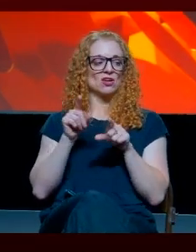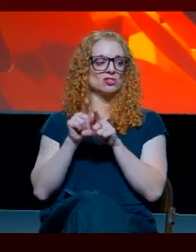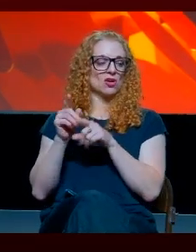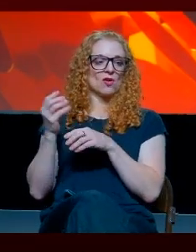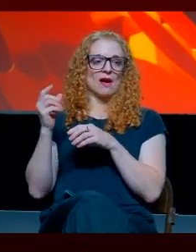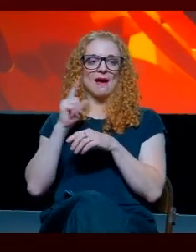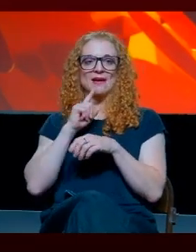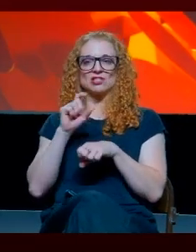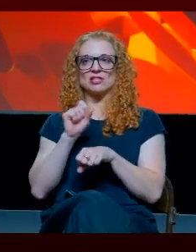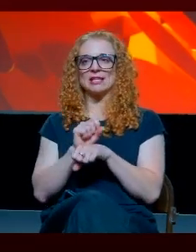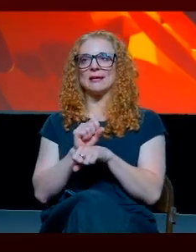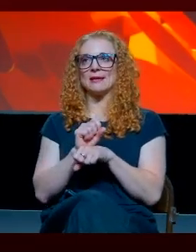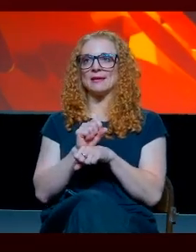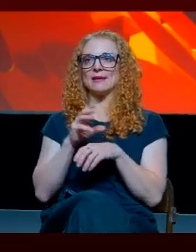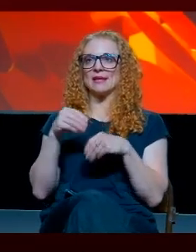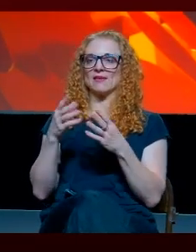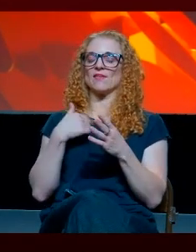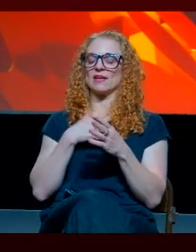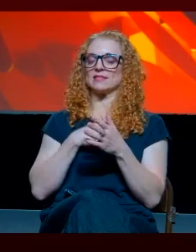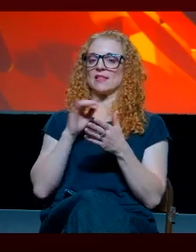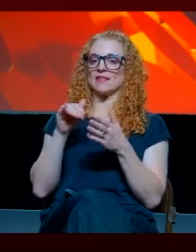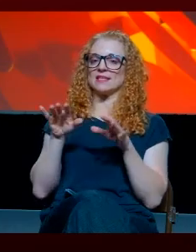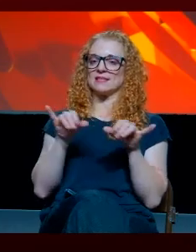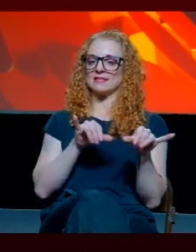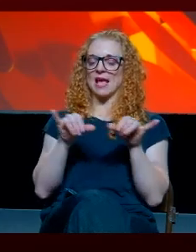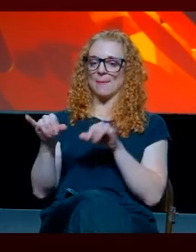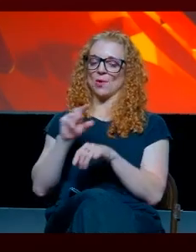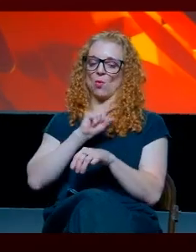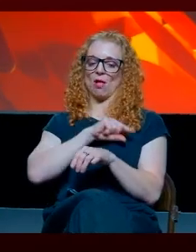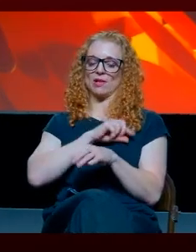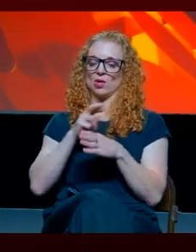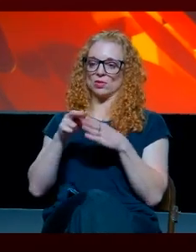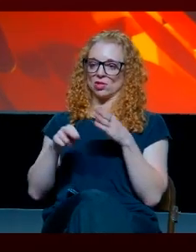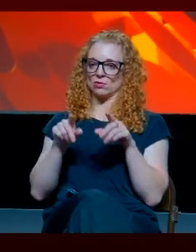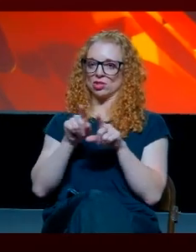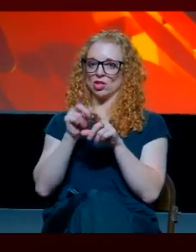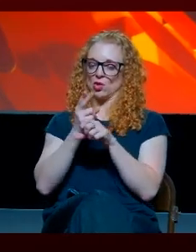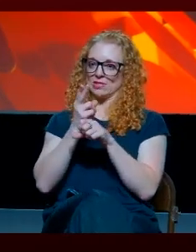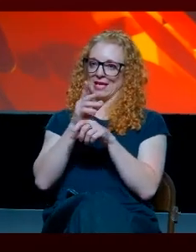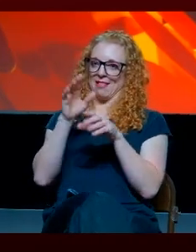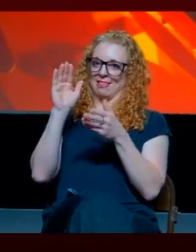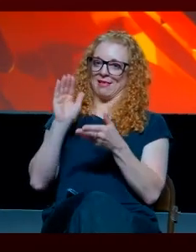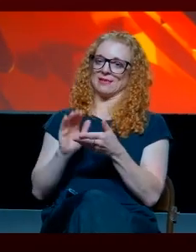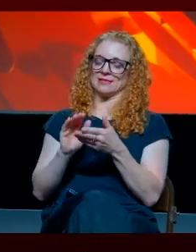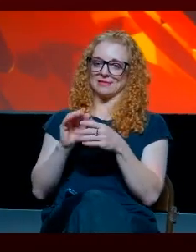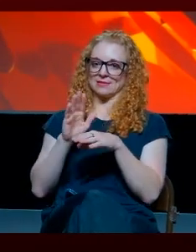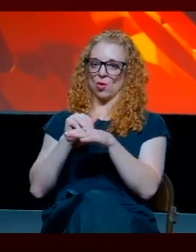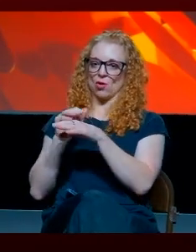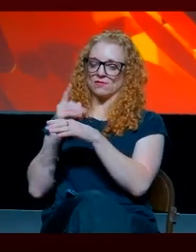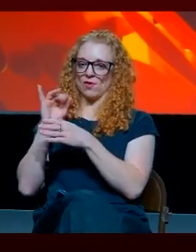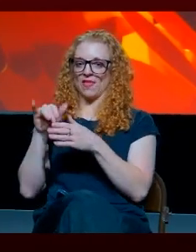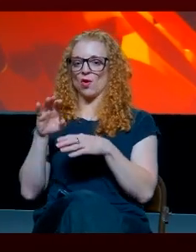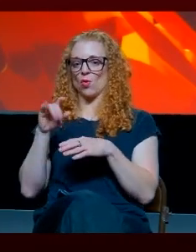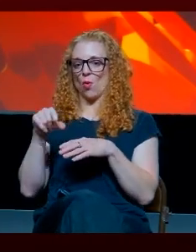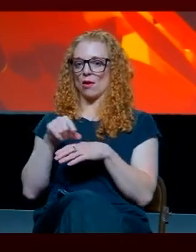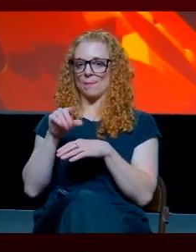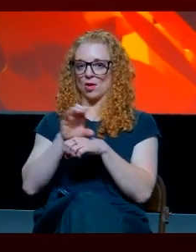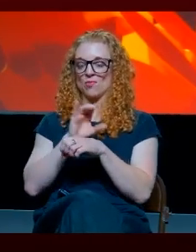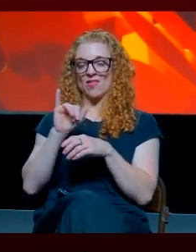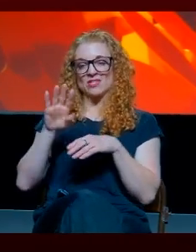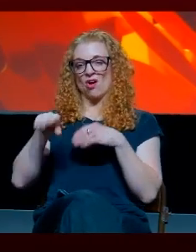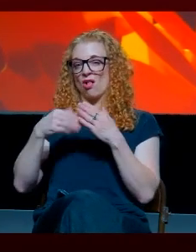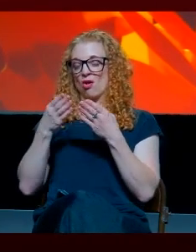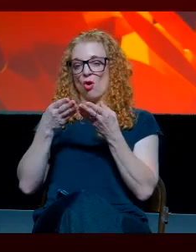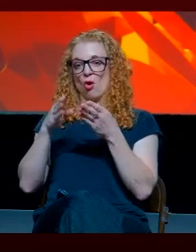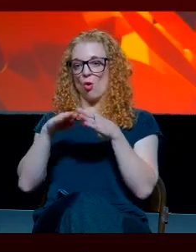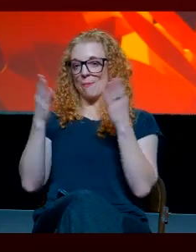actually give us the same quality result using less calls to the quantum computer. These are all open questions of